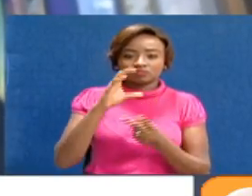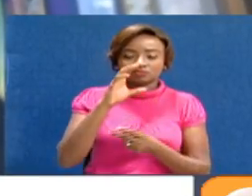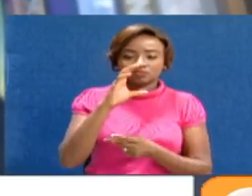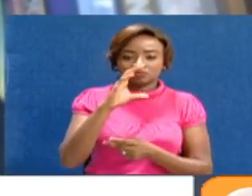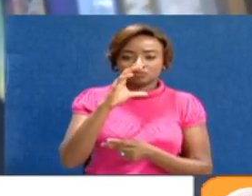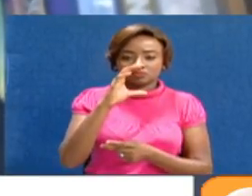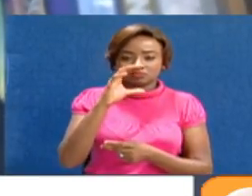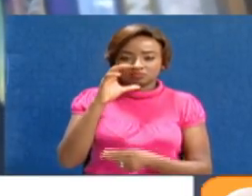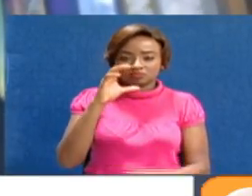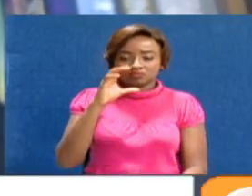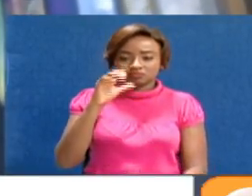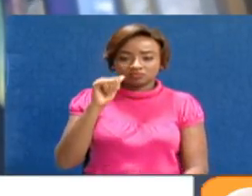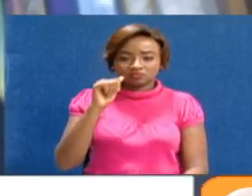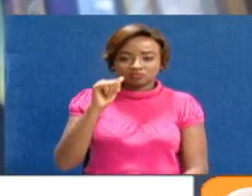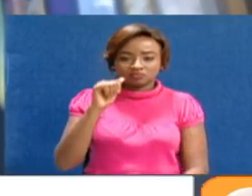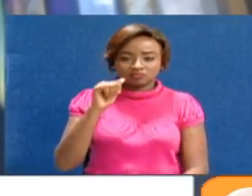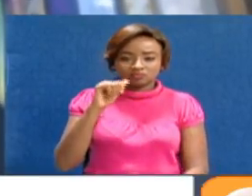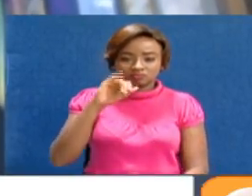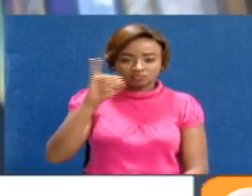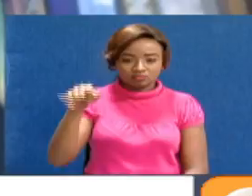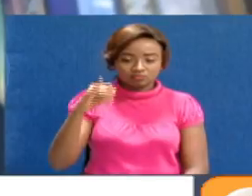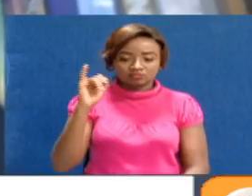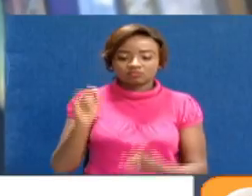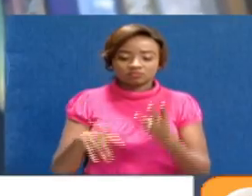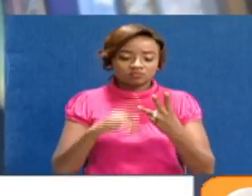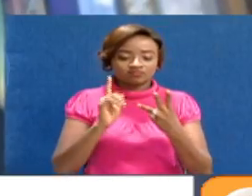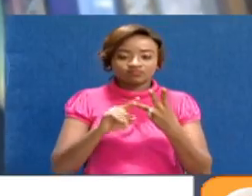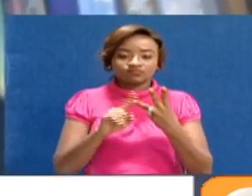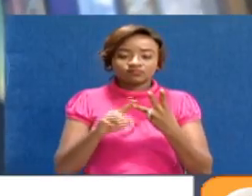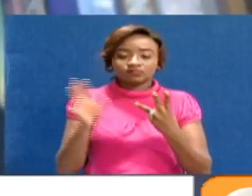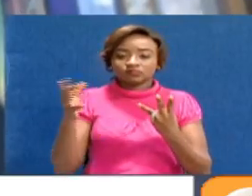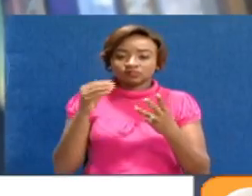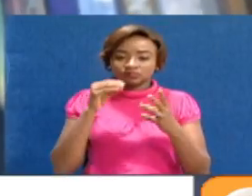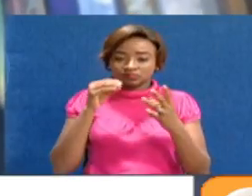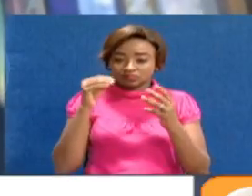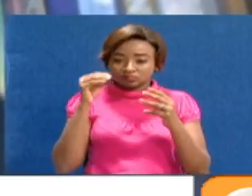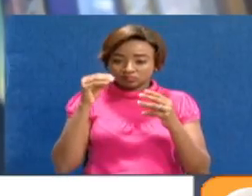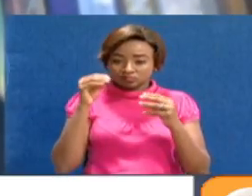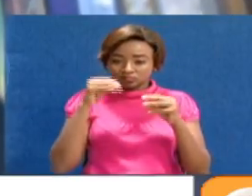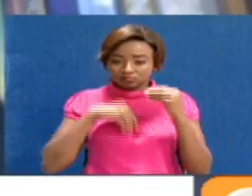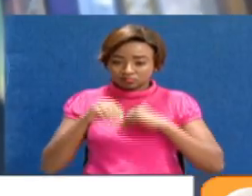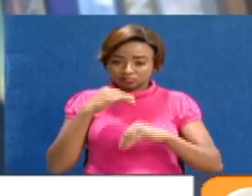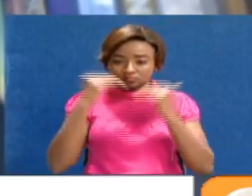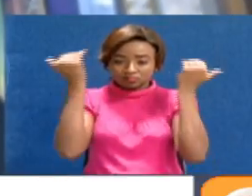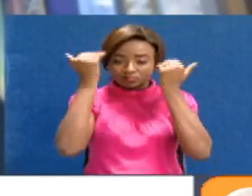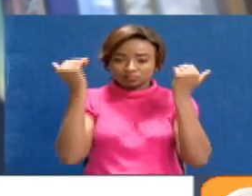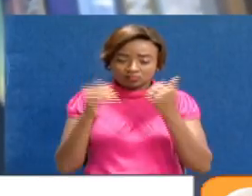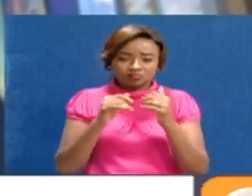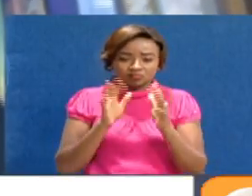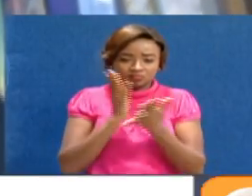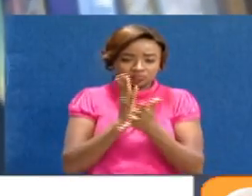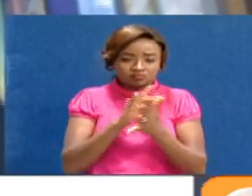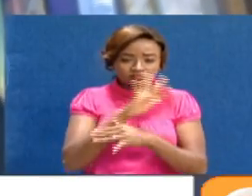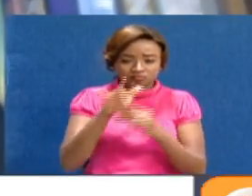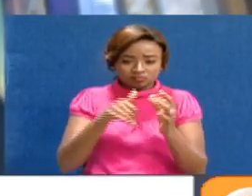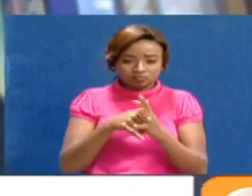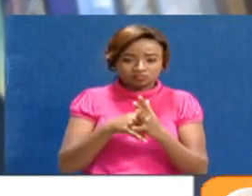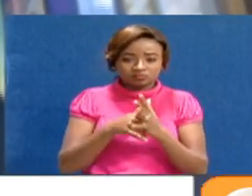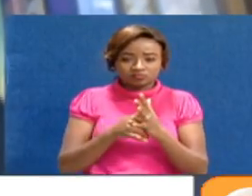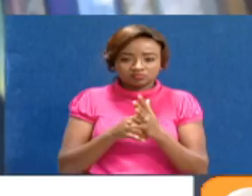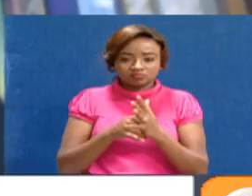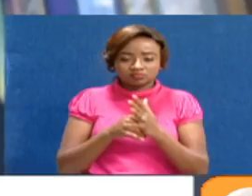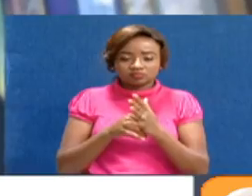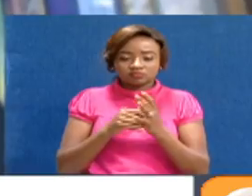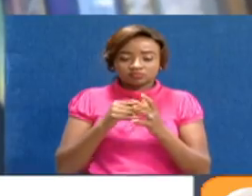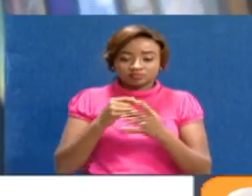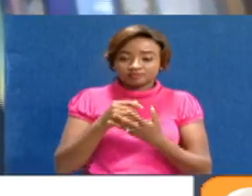Justice. And Madam Emily has also talked about the Corruption Court Users Committees. And these are important to really bring institutions together